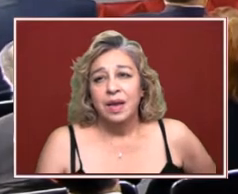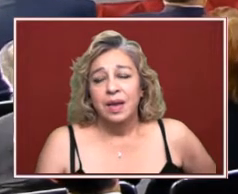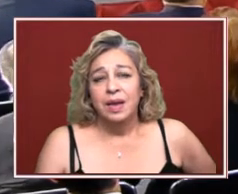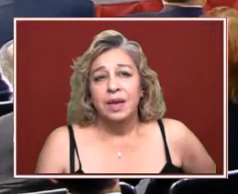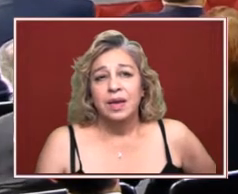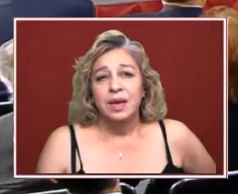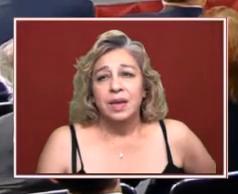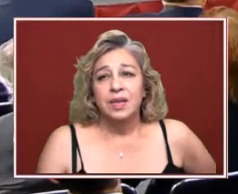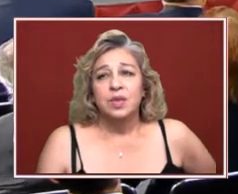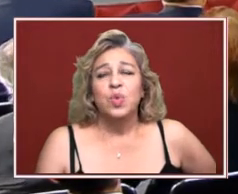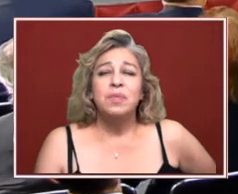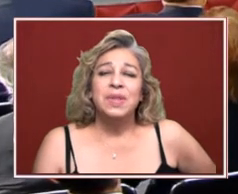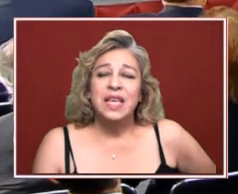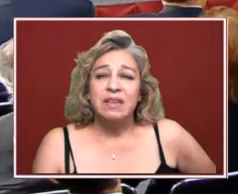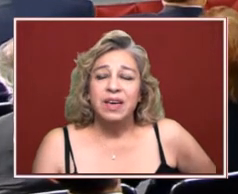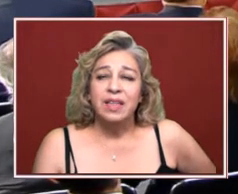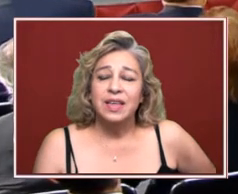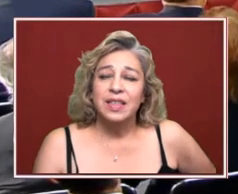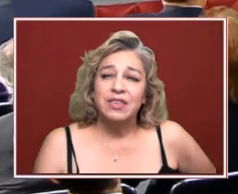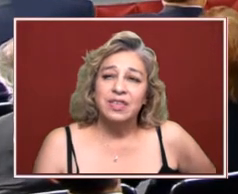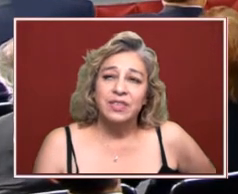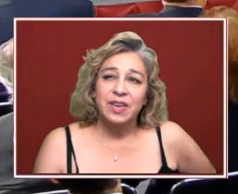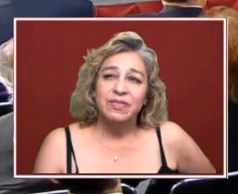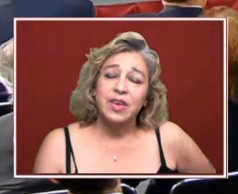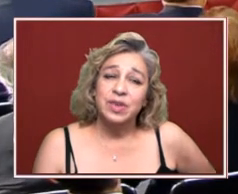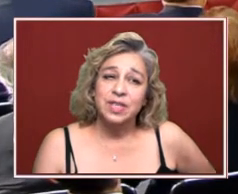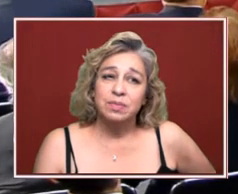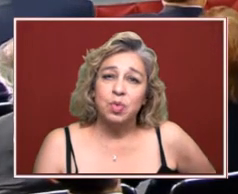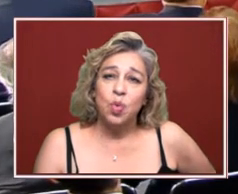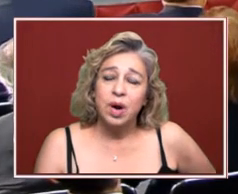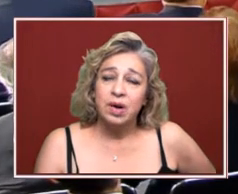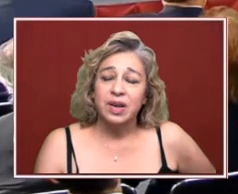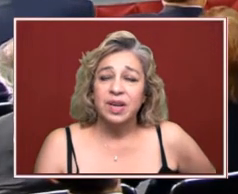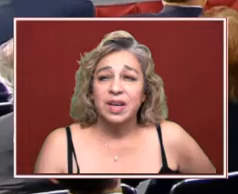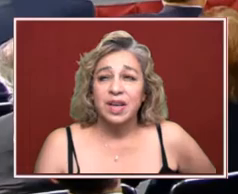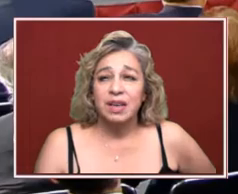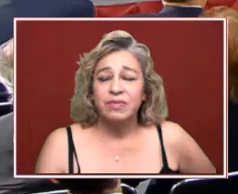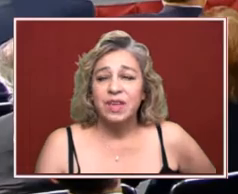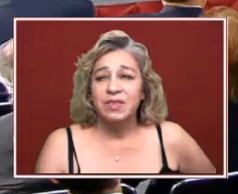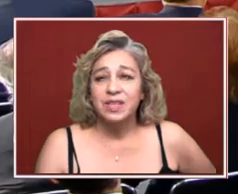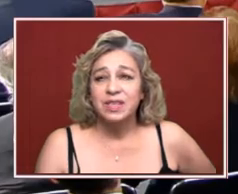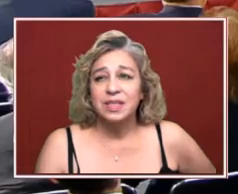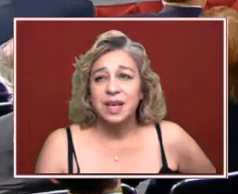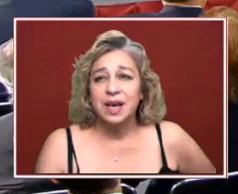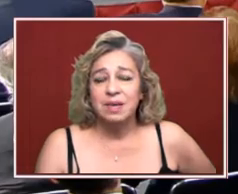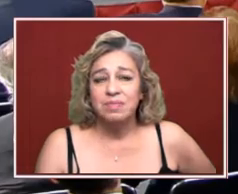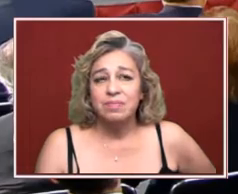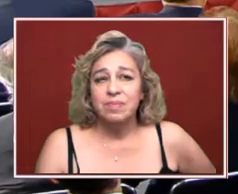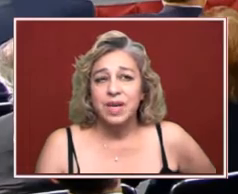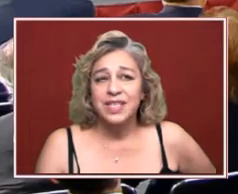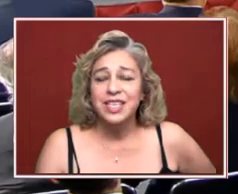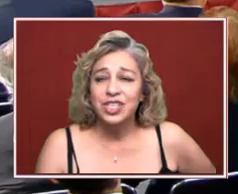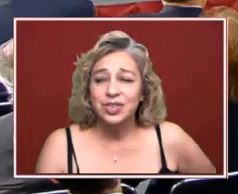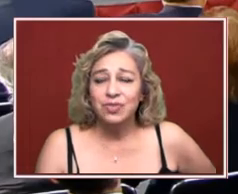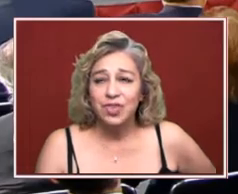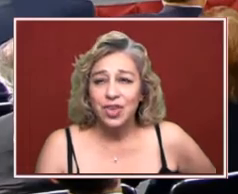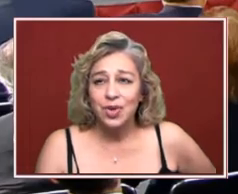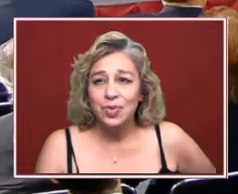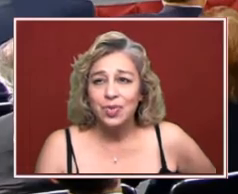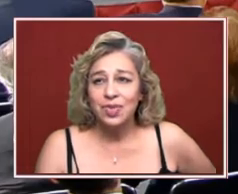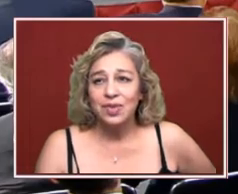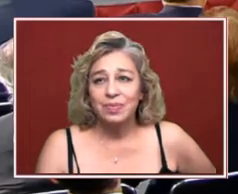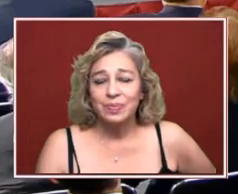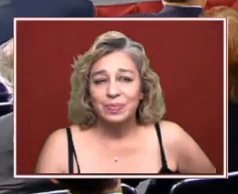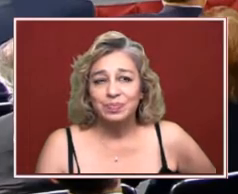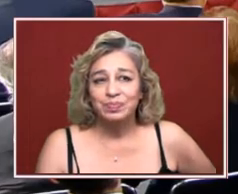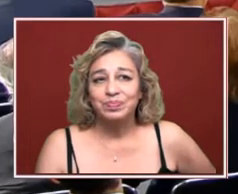si se atiende a los jóvenes. We believe that there if there is work, if there is attention for the